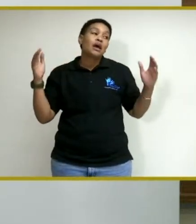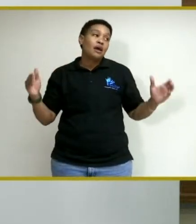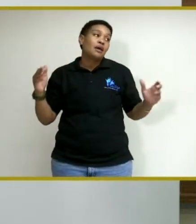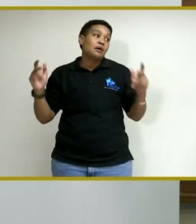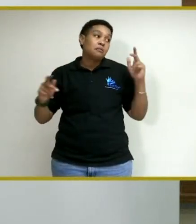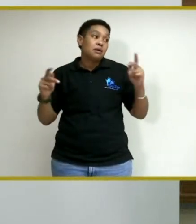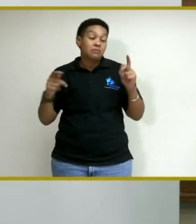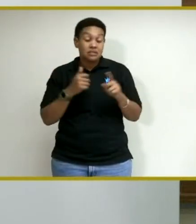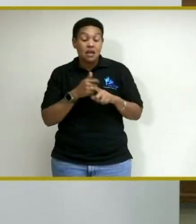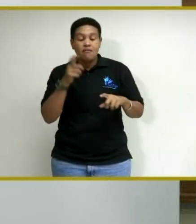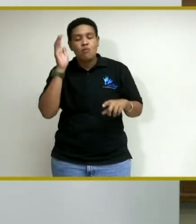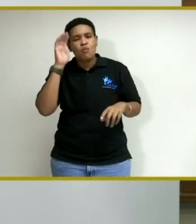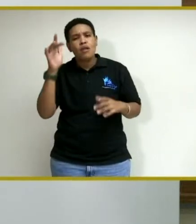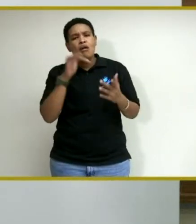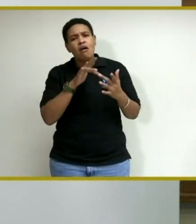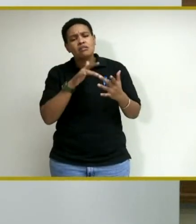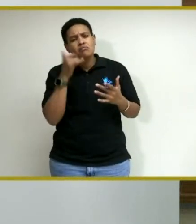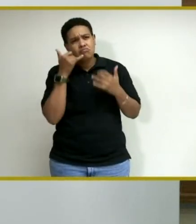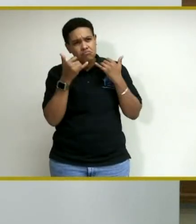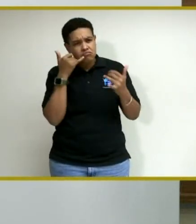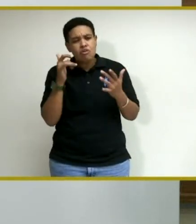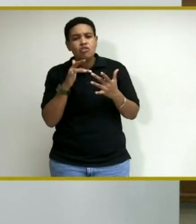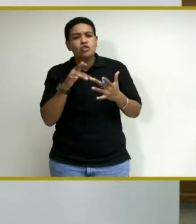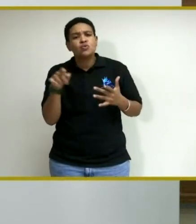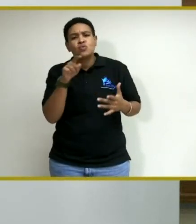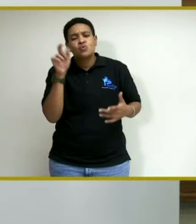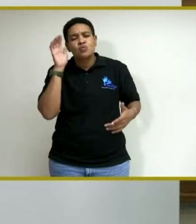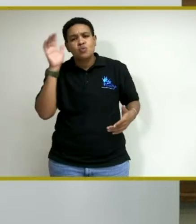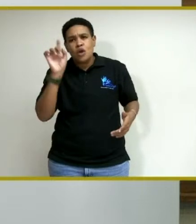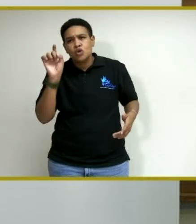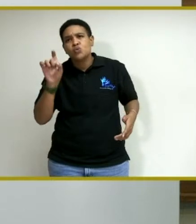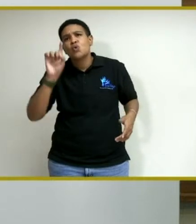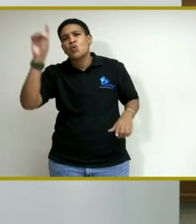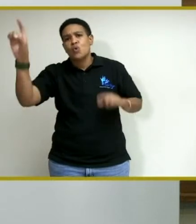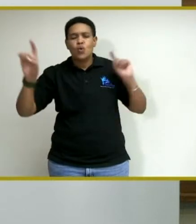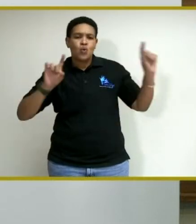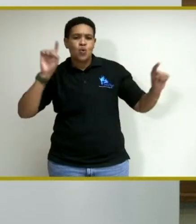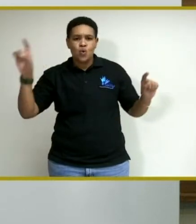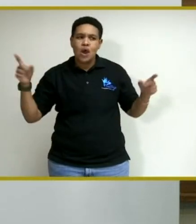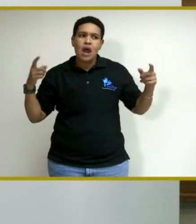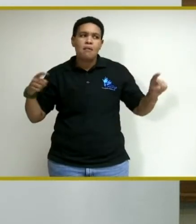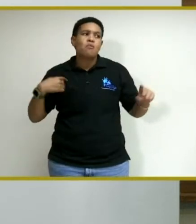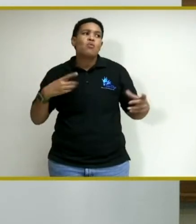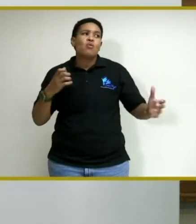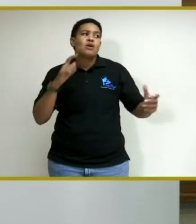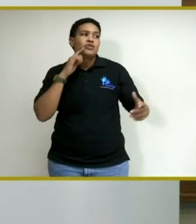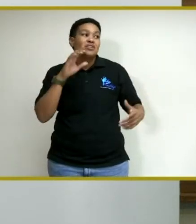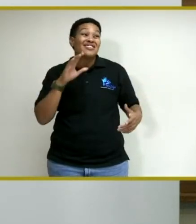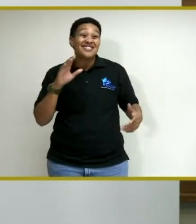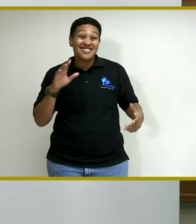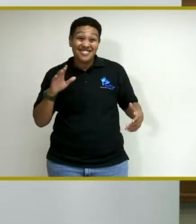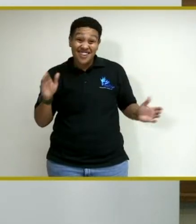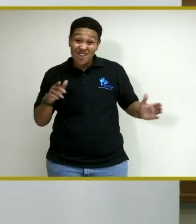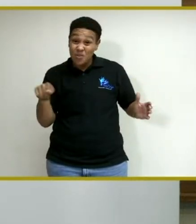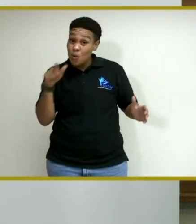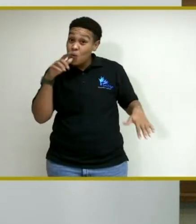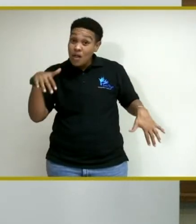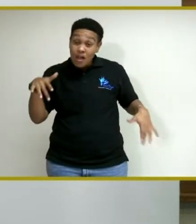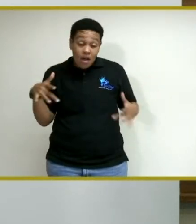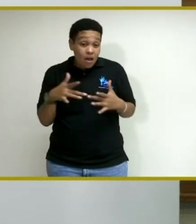persons will be contacted to indicate where they should go. And we want to discourage those who are not